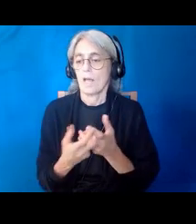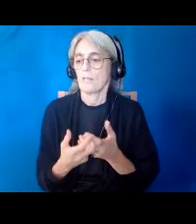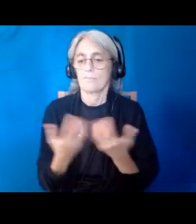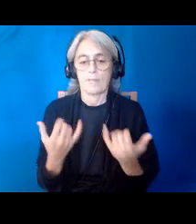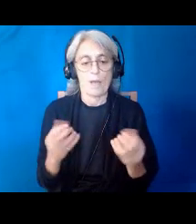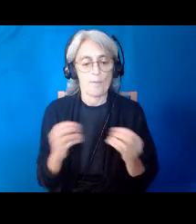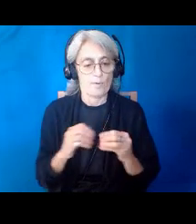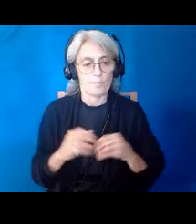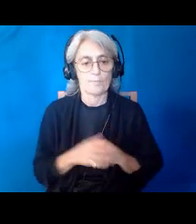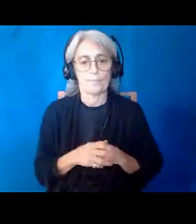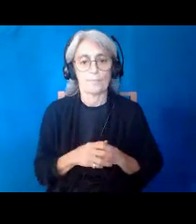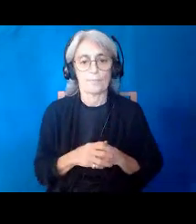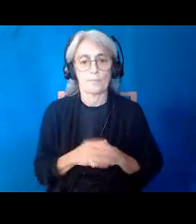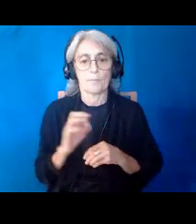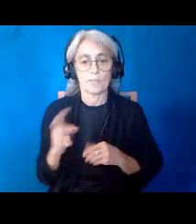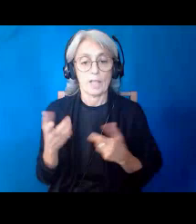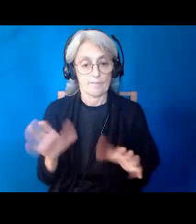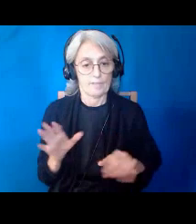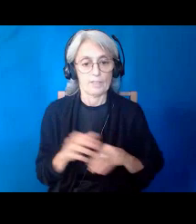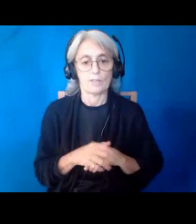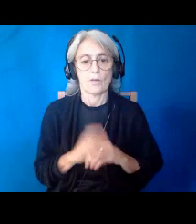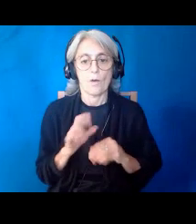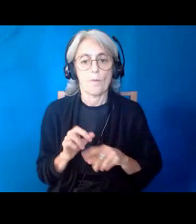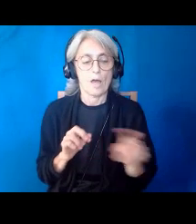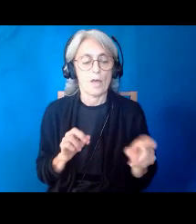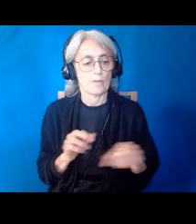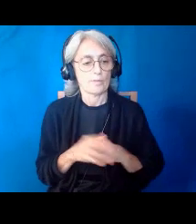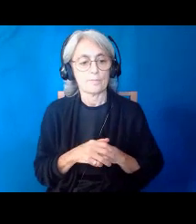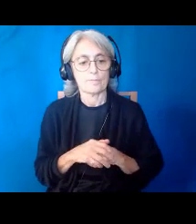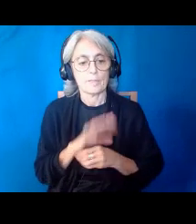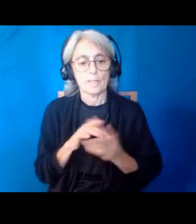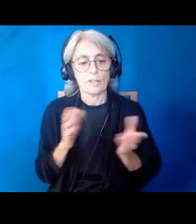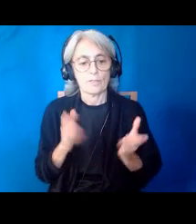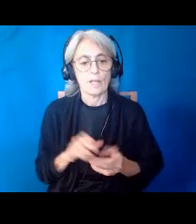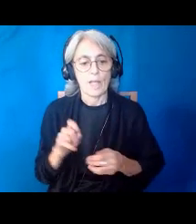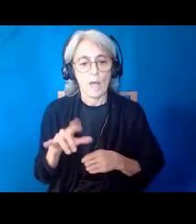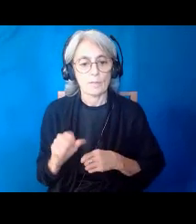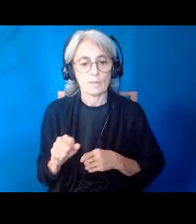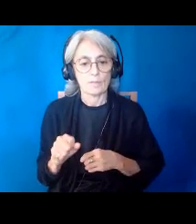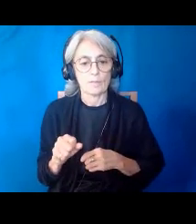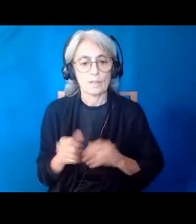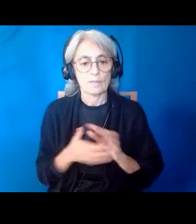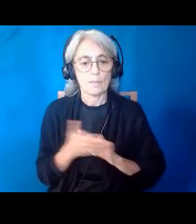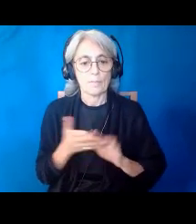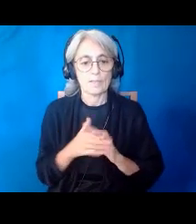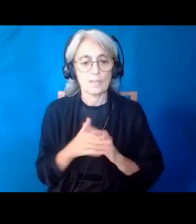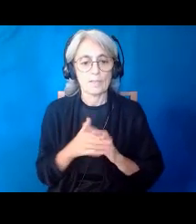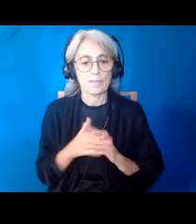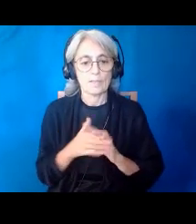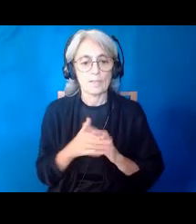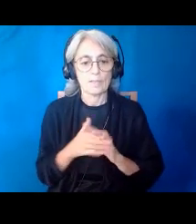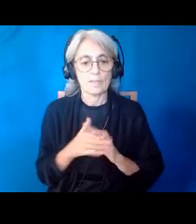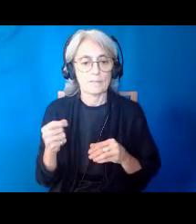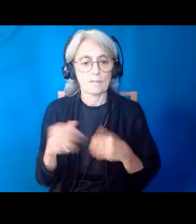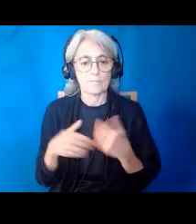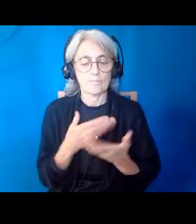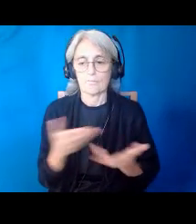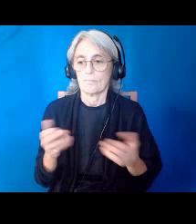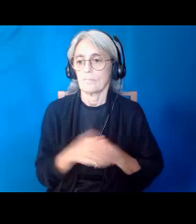it. We're hopeful that other Central Valley counties can tee up their sales tax measures as well in the near future. But this